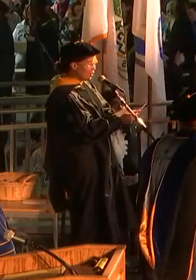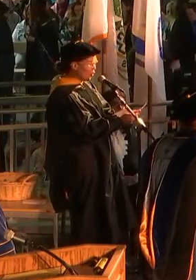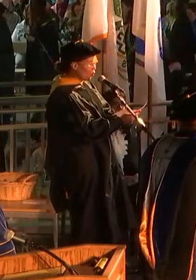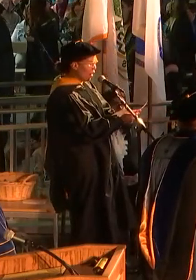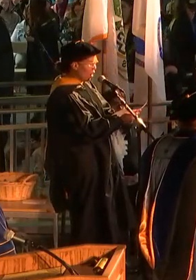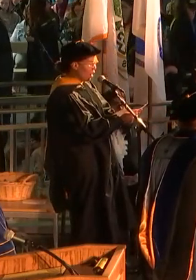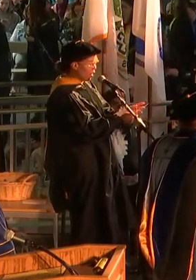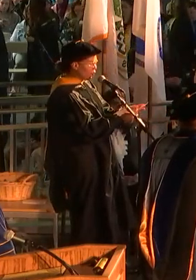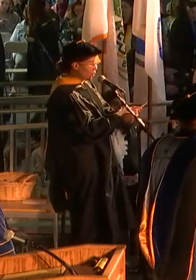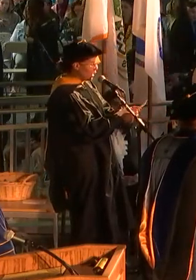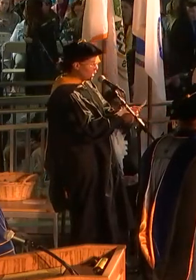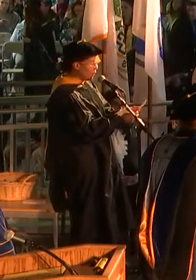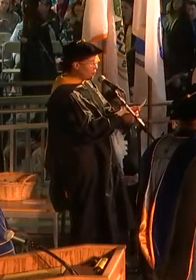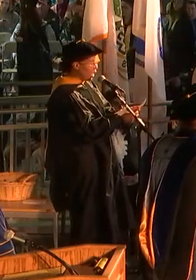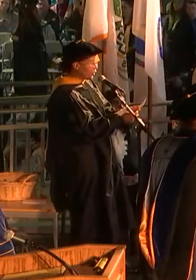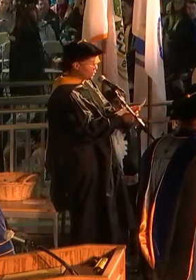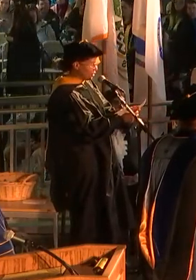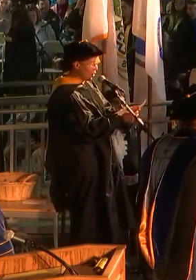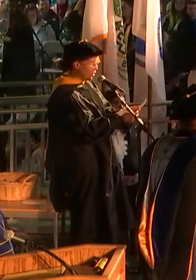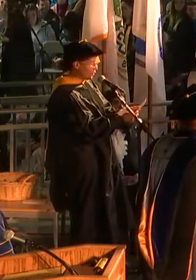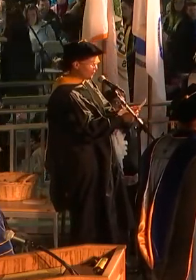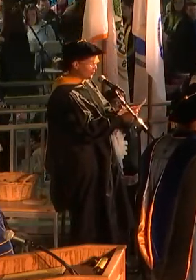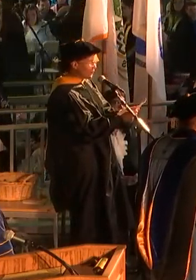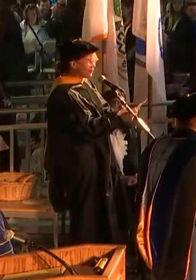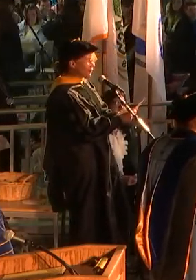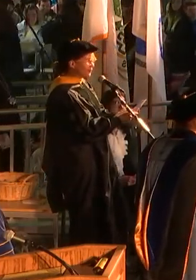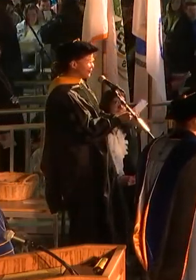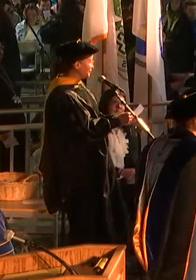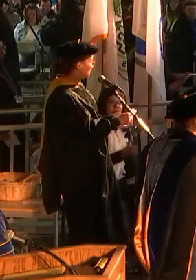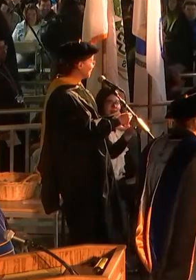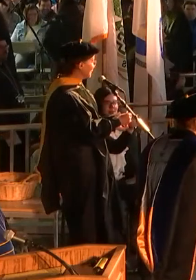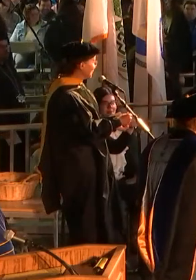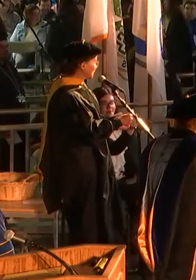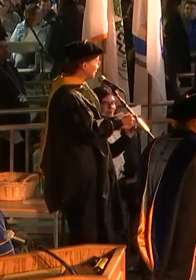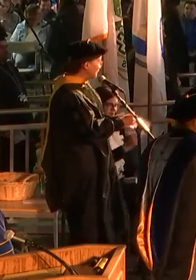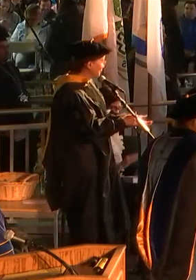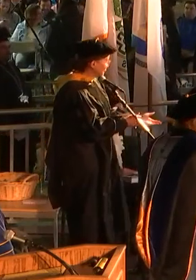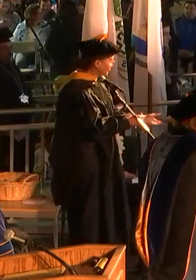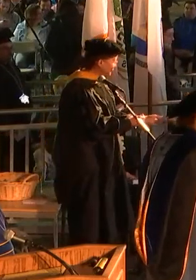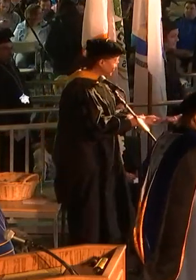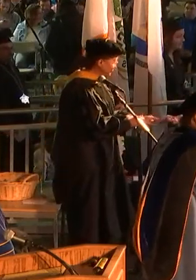Tanya Roy Balthazar.